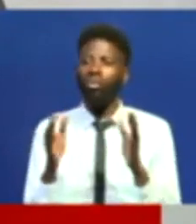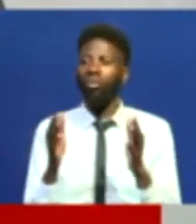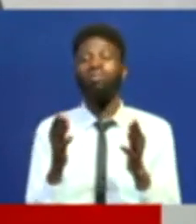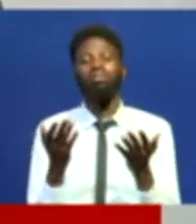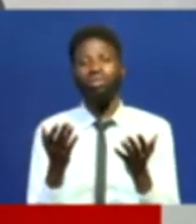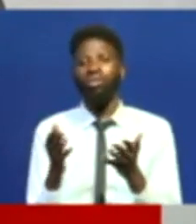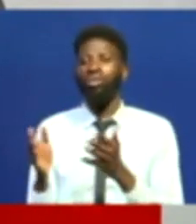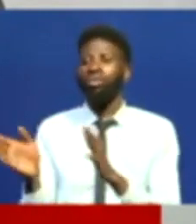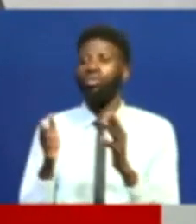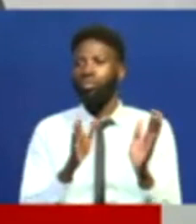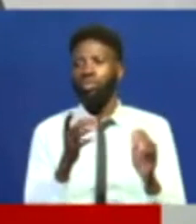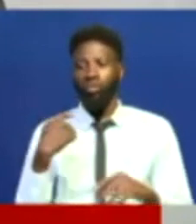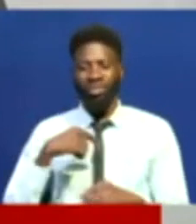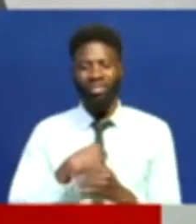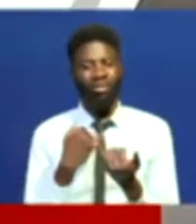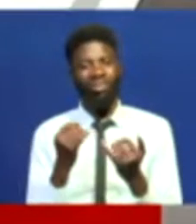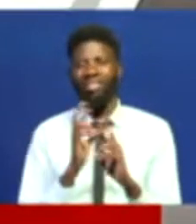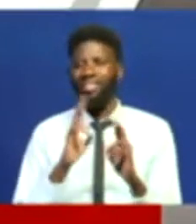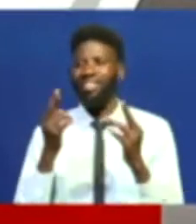opportunities. We have already, for example, now